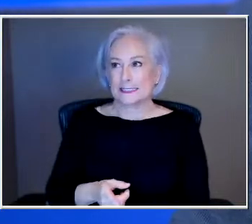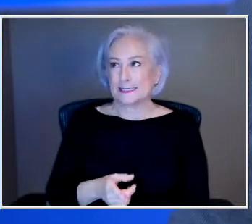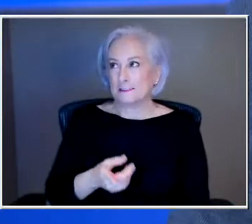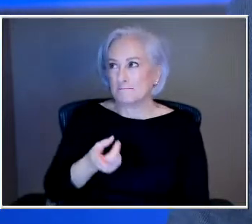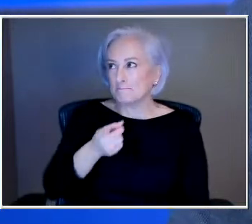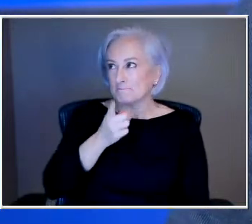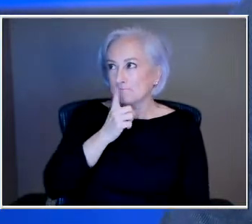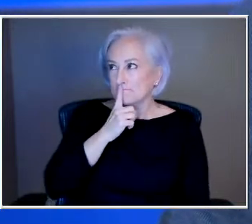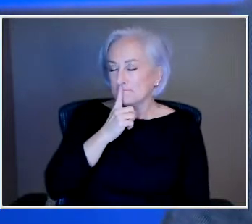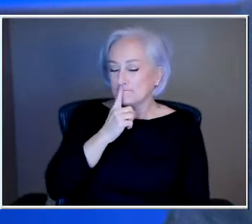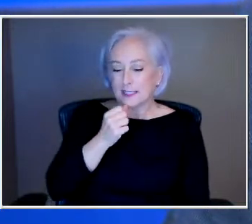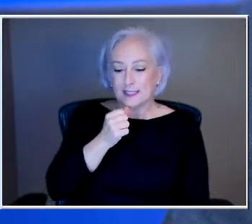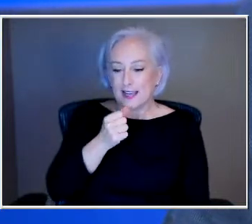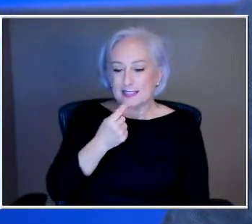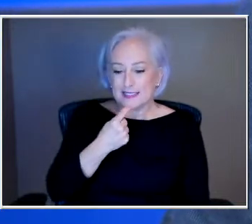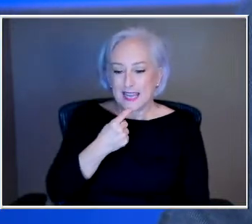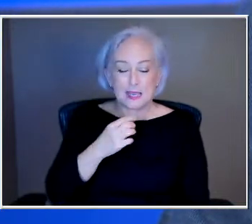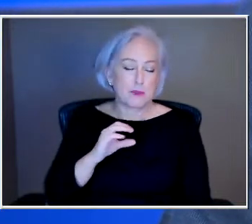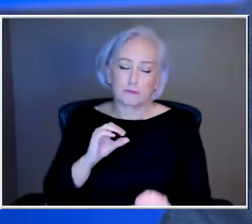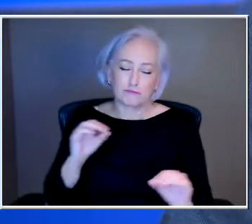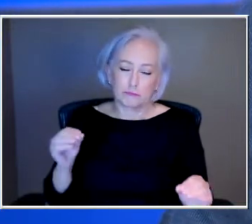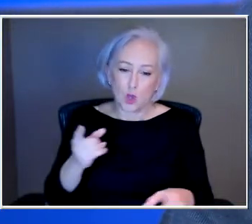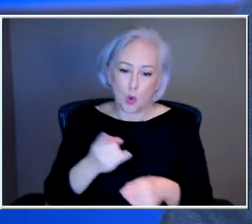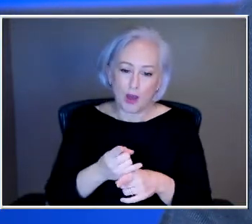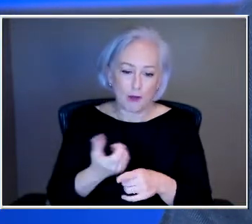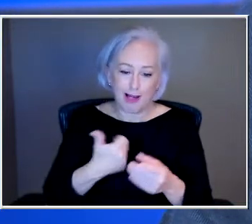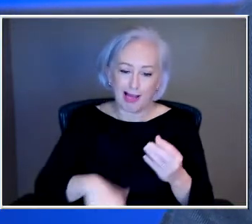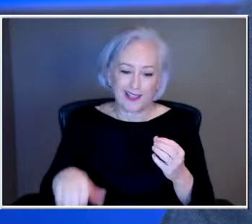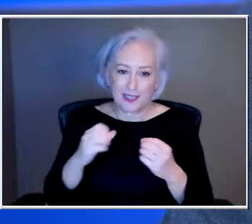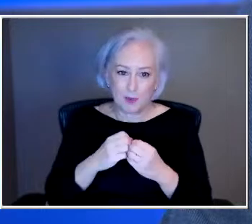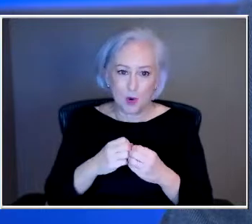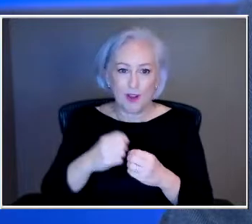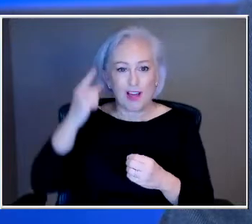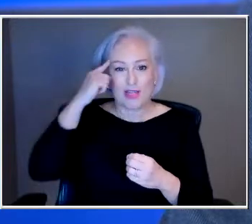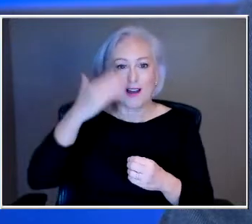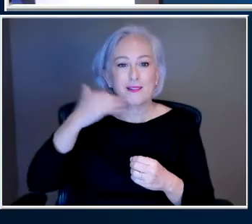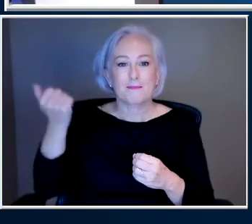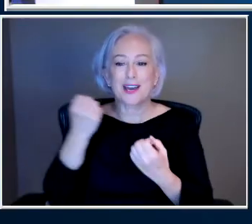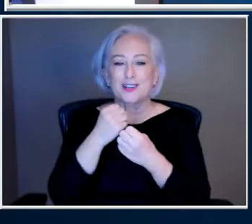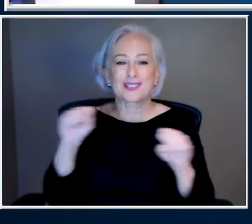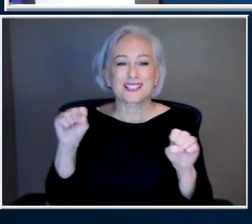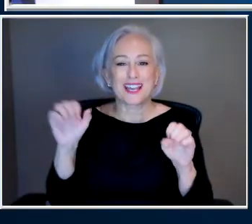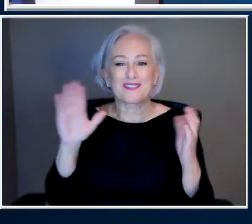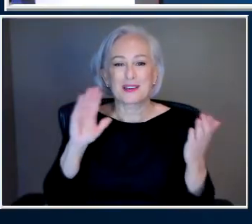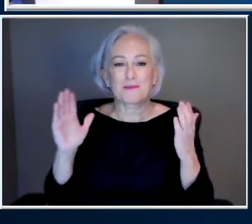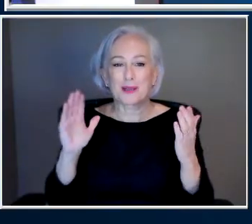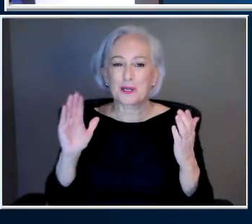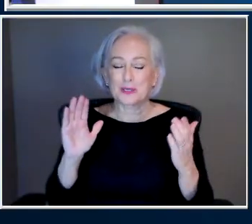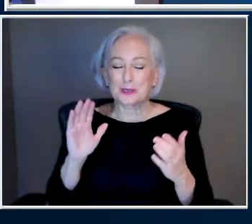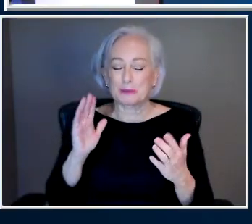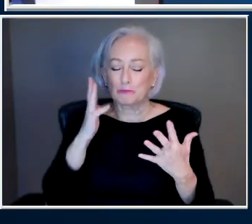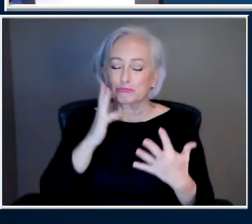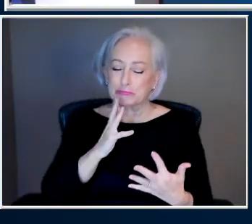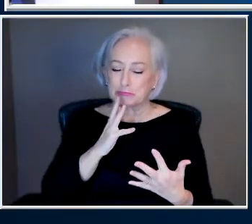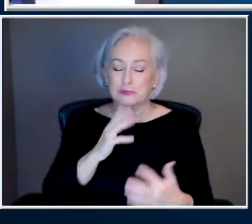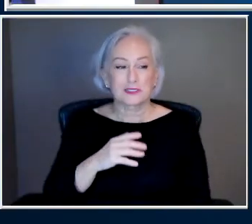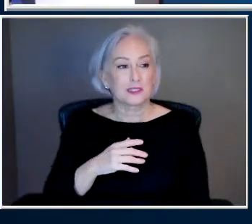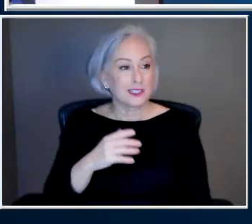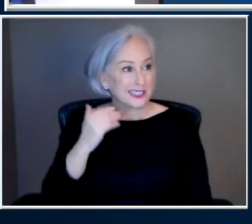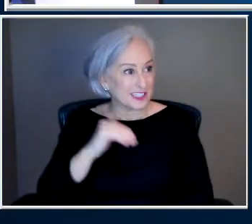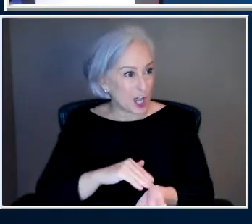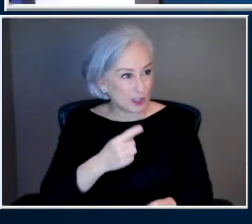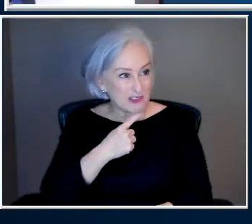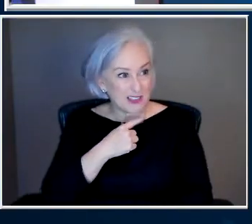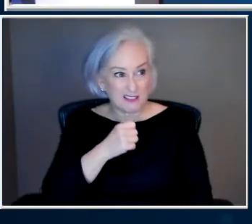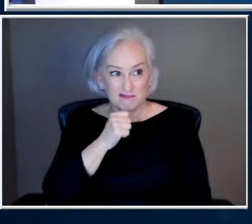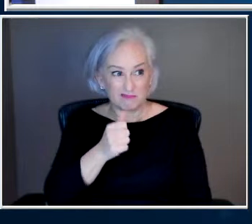I don't anymore. So I just figured it was better to be safe than sorry. So We keep hearing doctors telling us it's not good. yeah. Even the I've one heard-